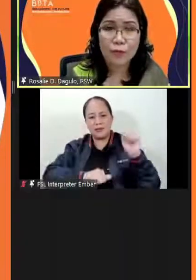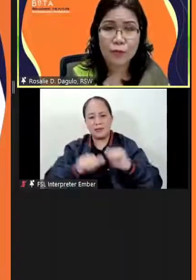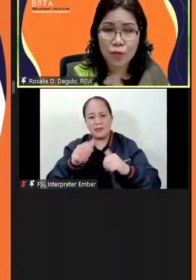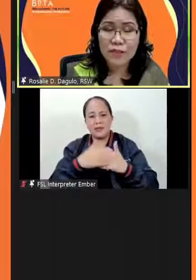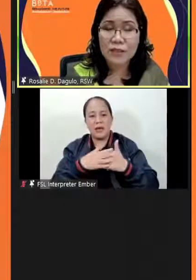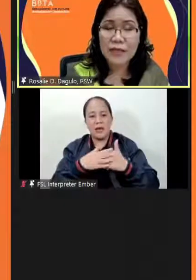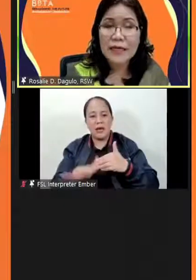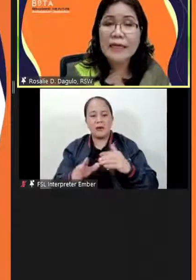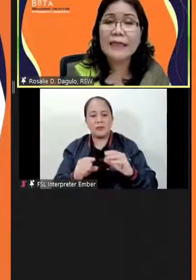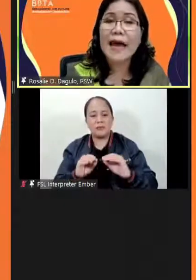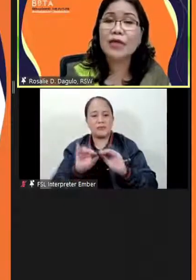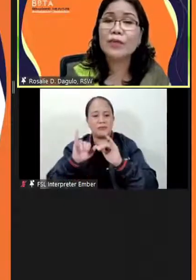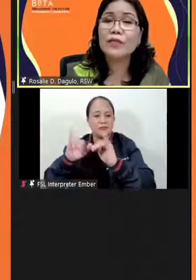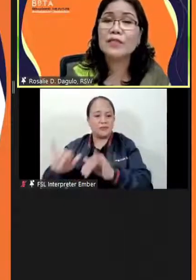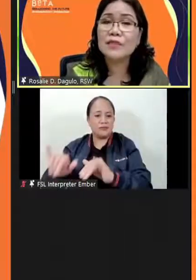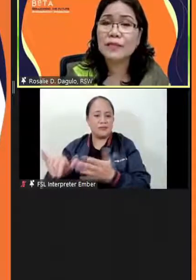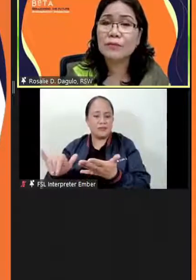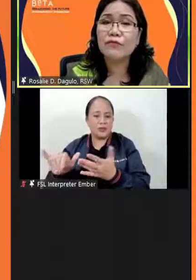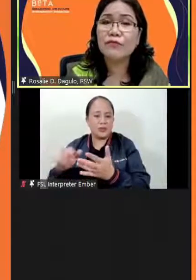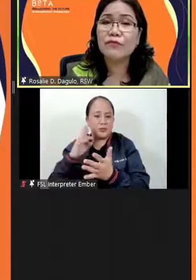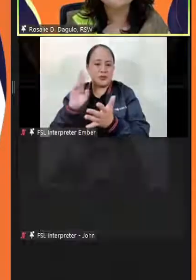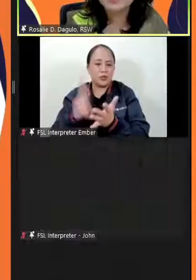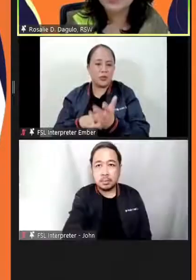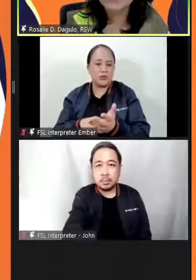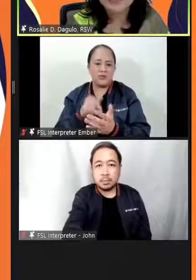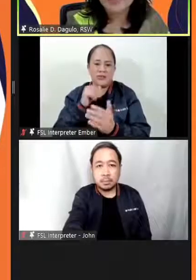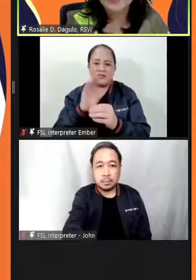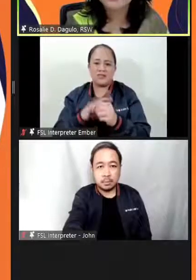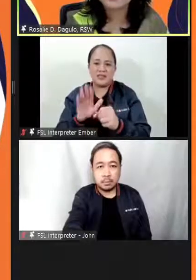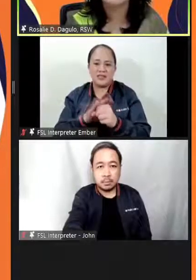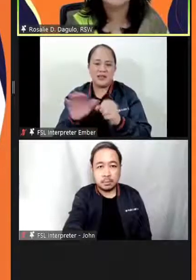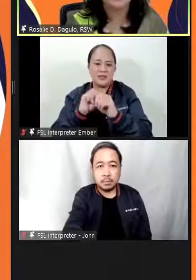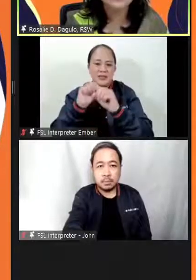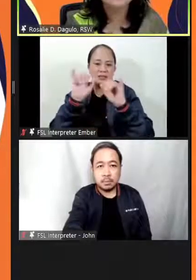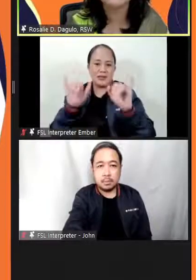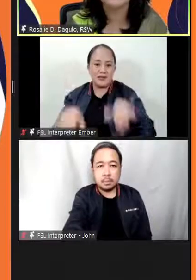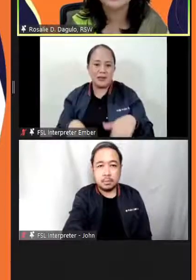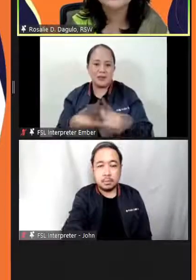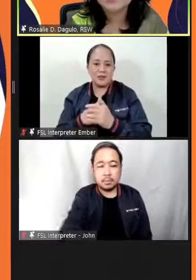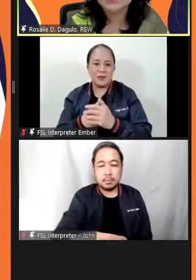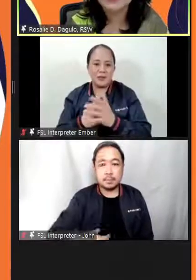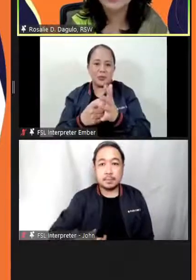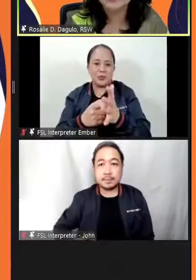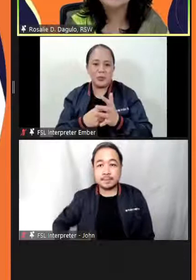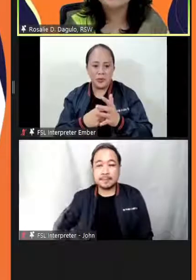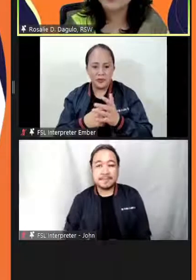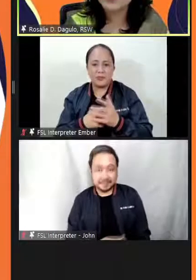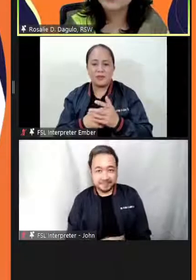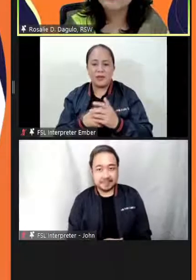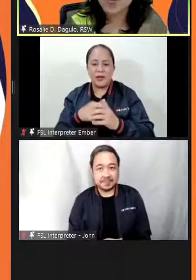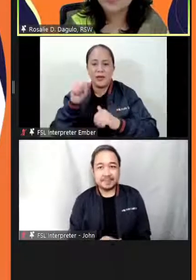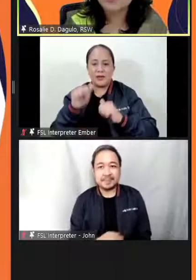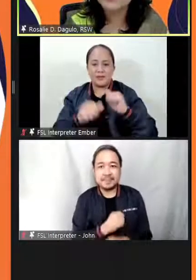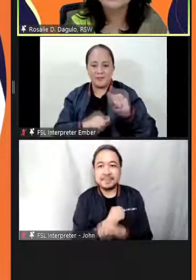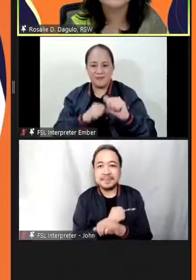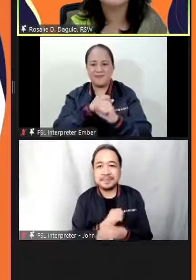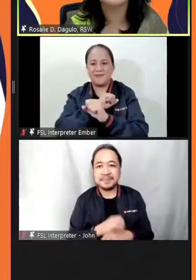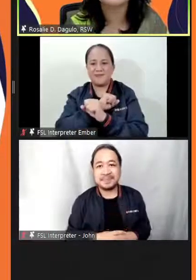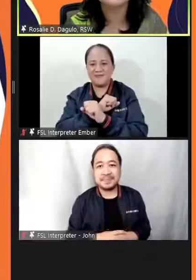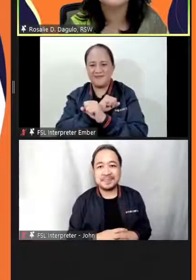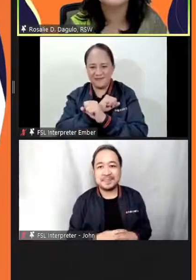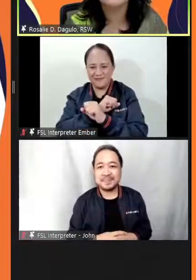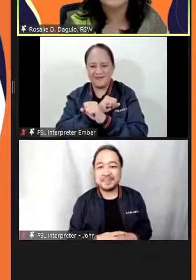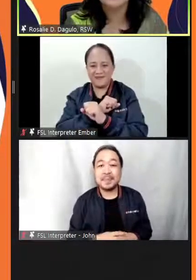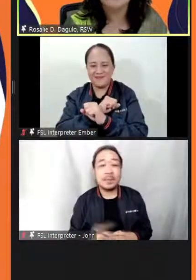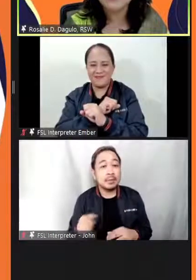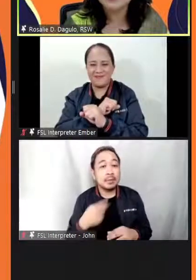post-placement reports. Inadequate system of action and feedbacking on requests for assessment, reports of documents when